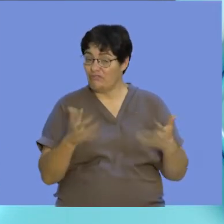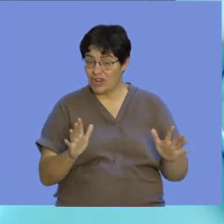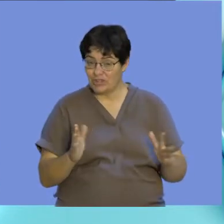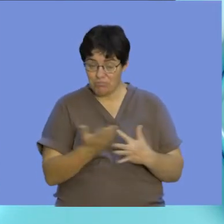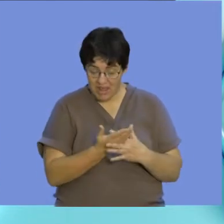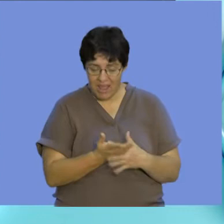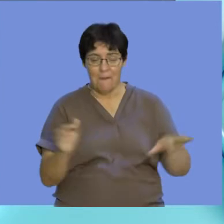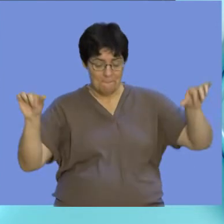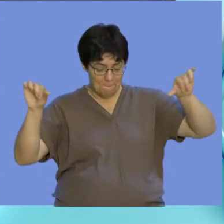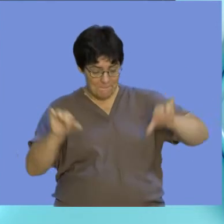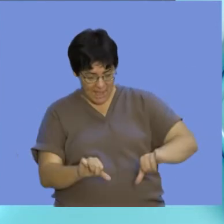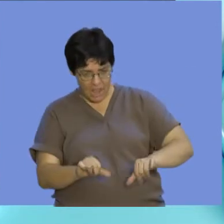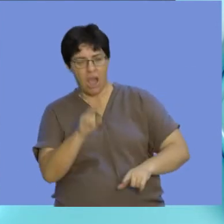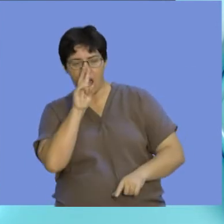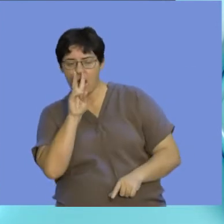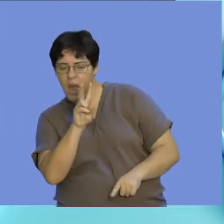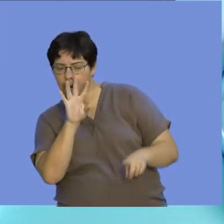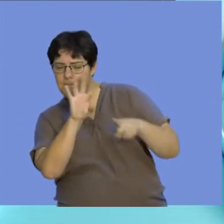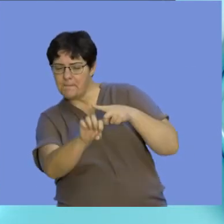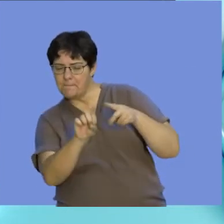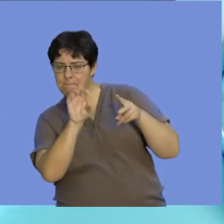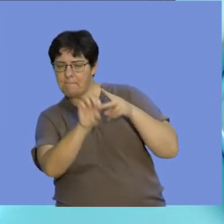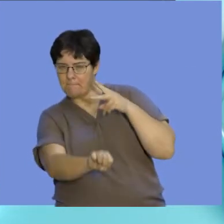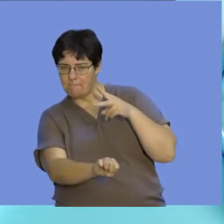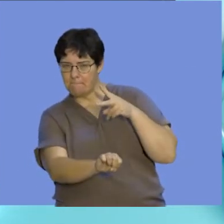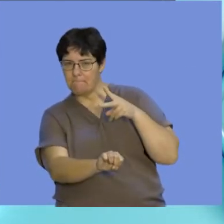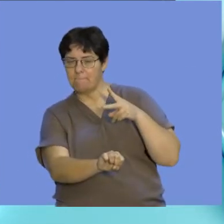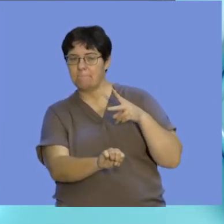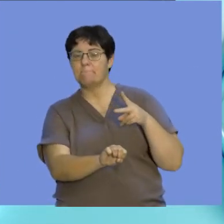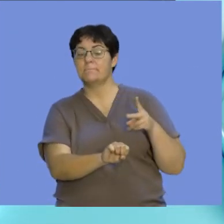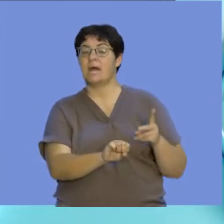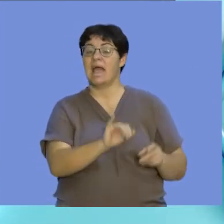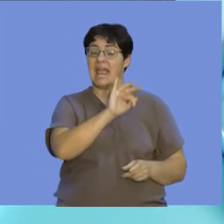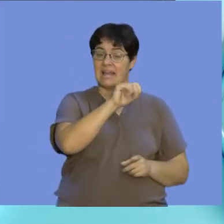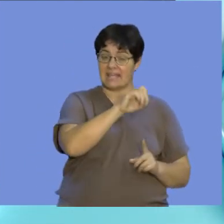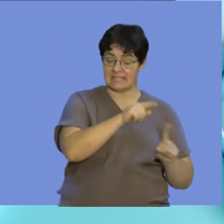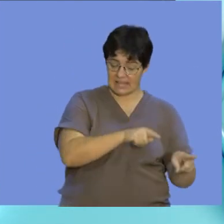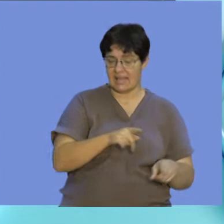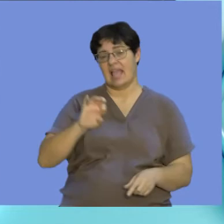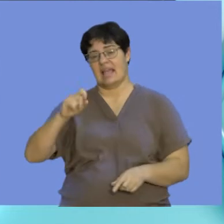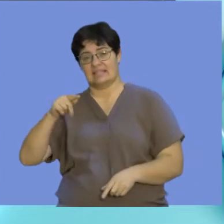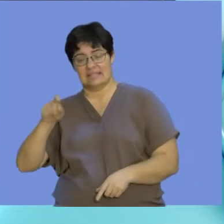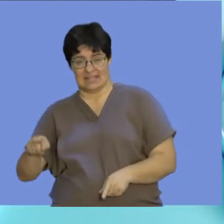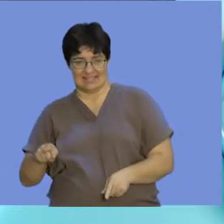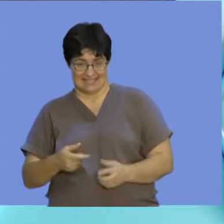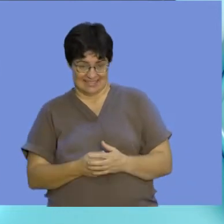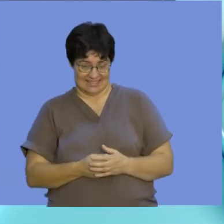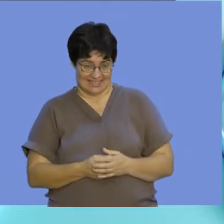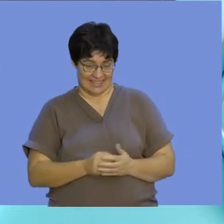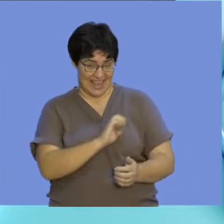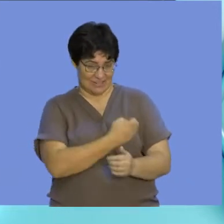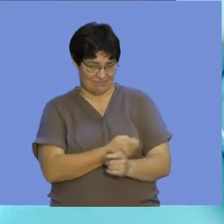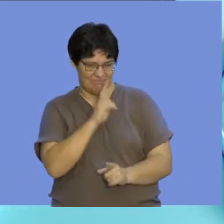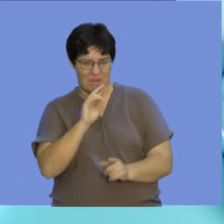how we can recognize elastic and inelastic collisions. Okay, so we're going to take a short break, and we'll be back in a couple of